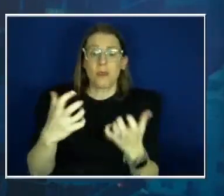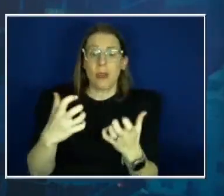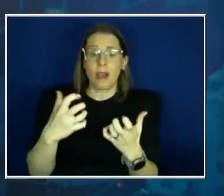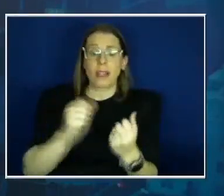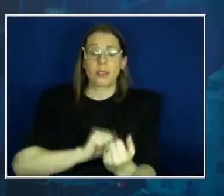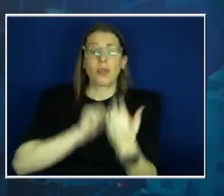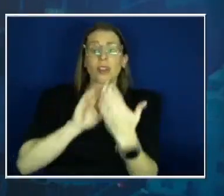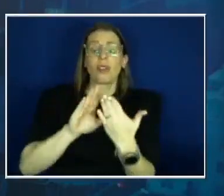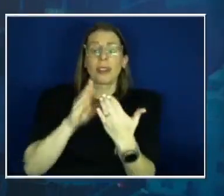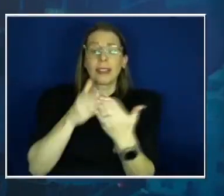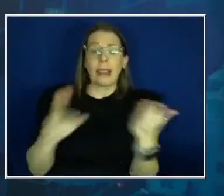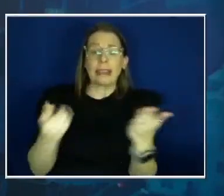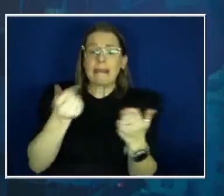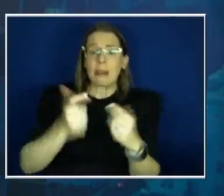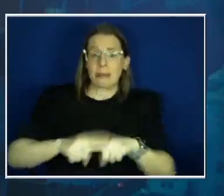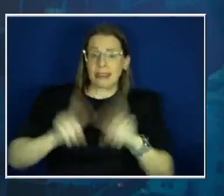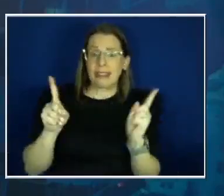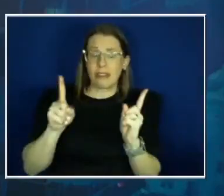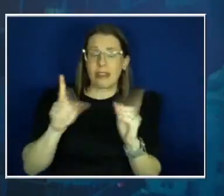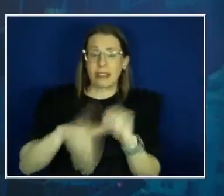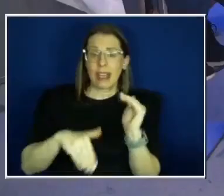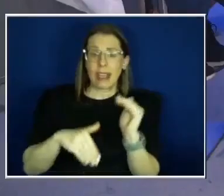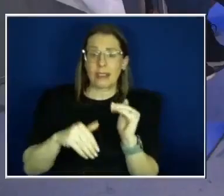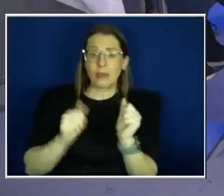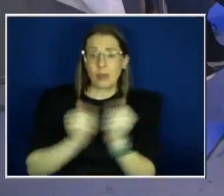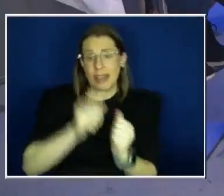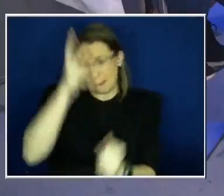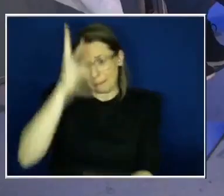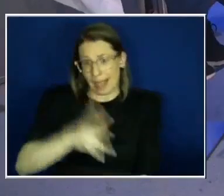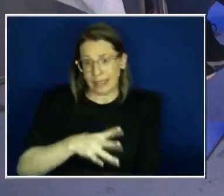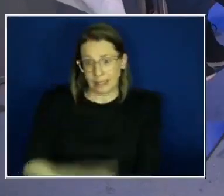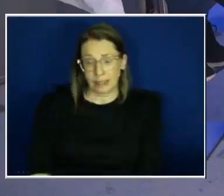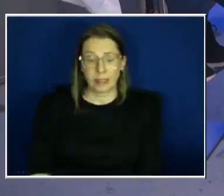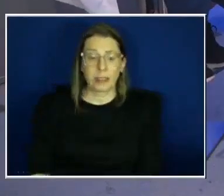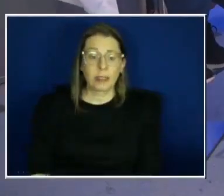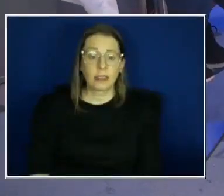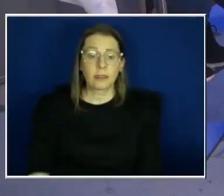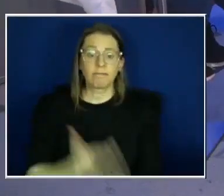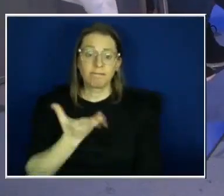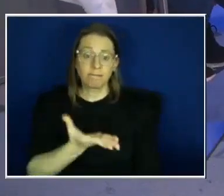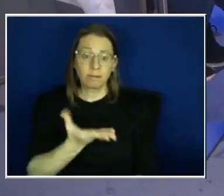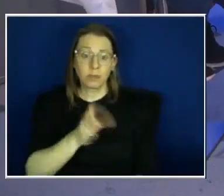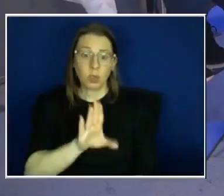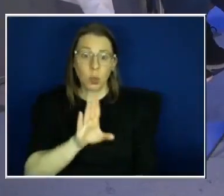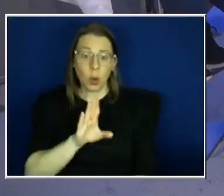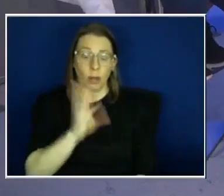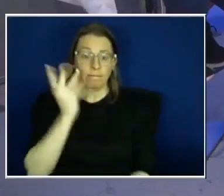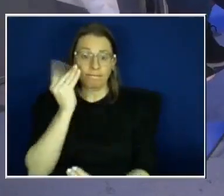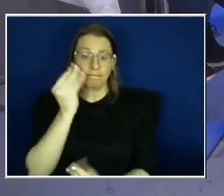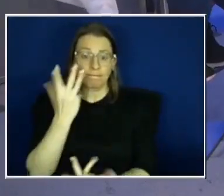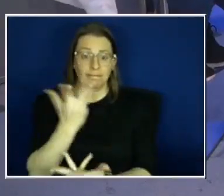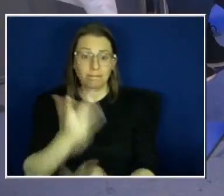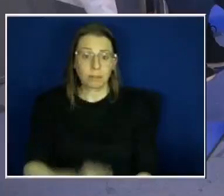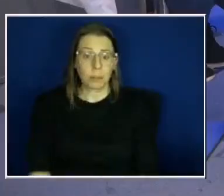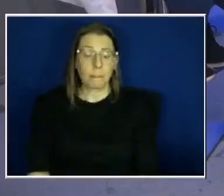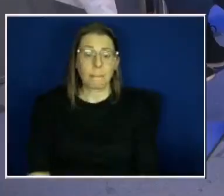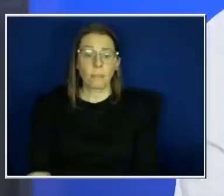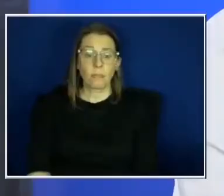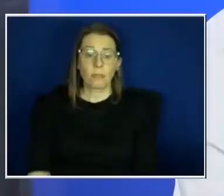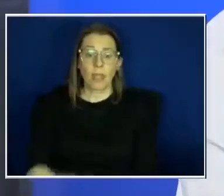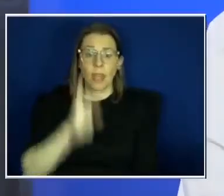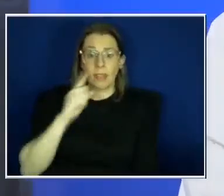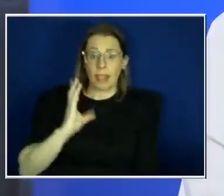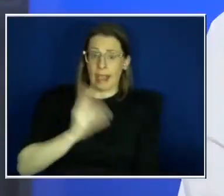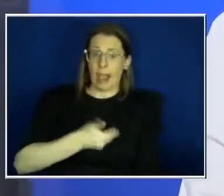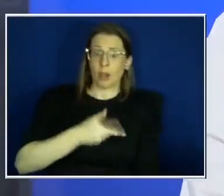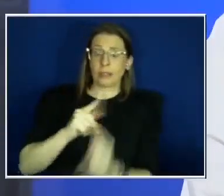things a little bit differently than we do with the men. Dr. Bopat, what are your thoughts on that? Yeah, no, that's the biggest thing, and I think our team here has actually really opened our